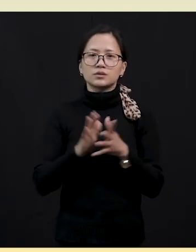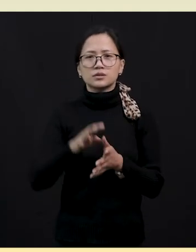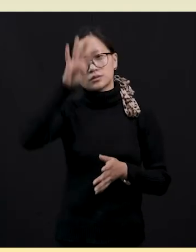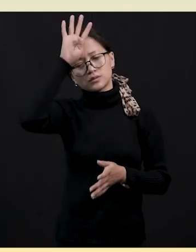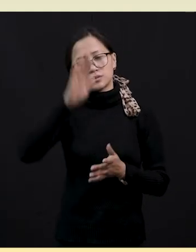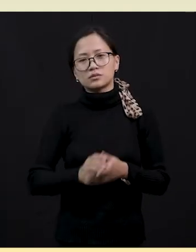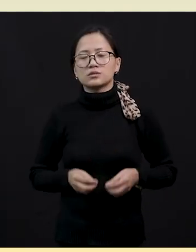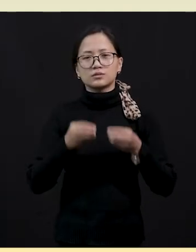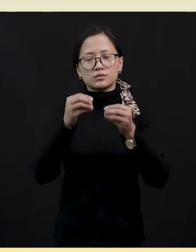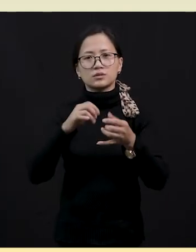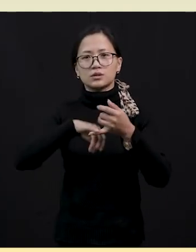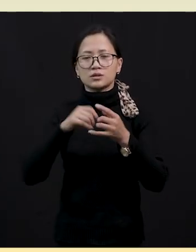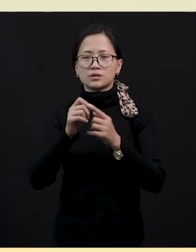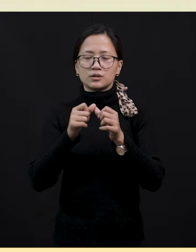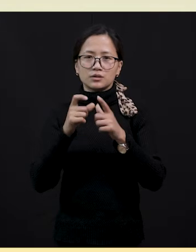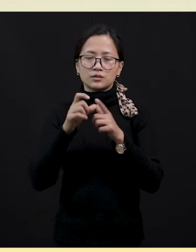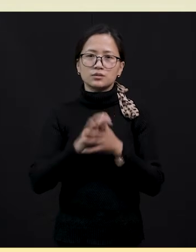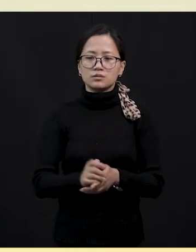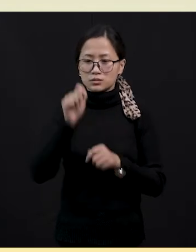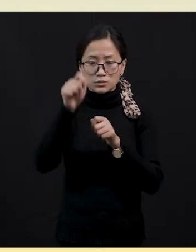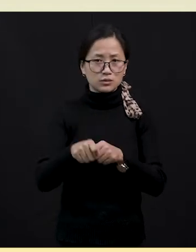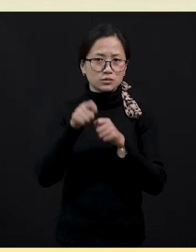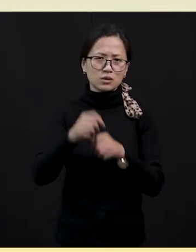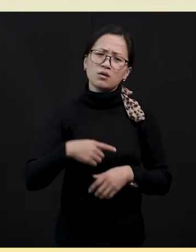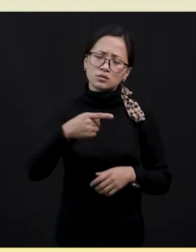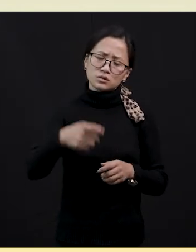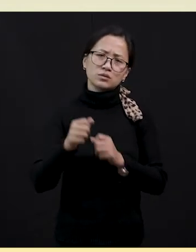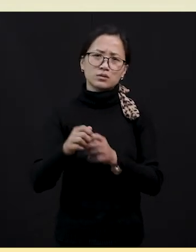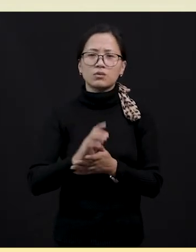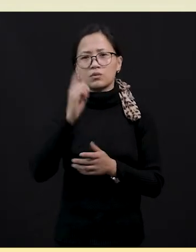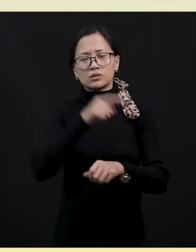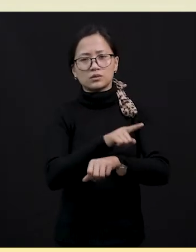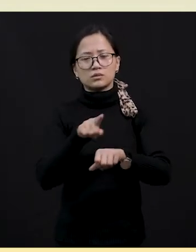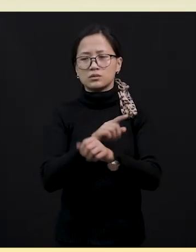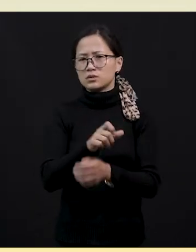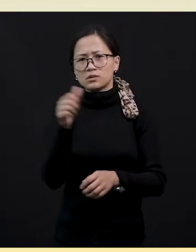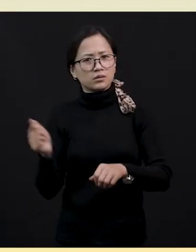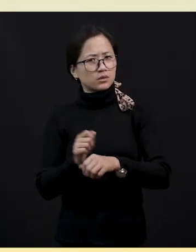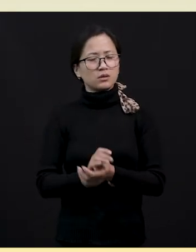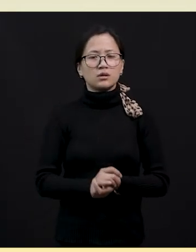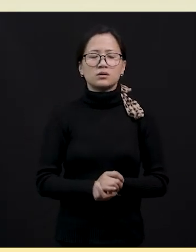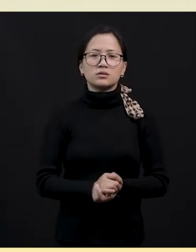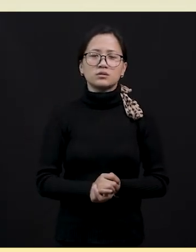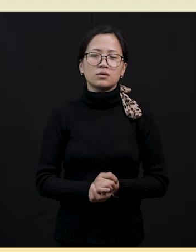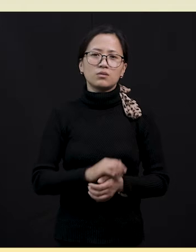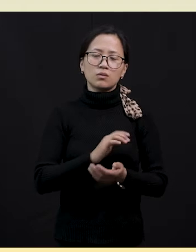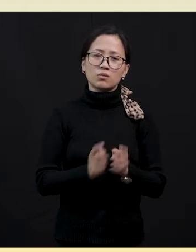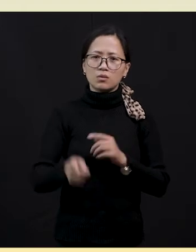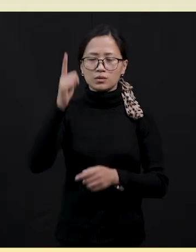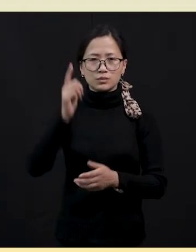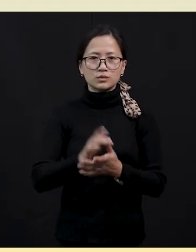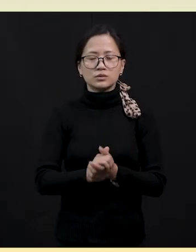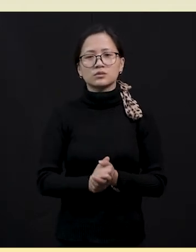not give him the spade and continued to dig. 1 hour passed and then another. So he's been here for almost